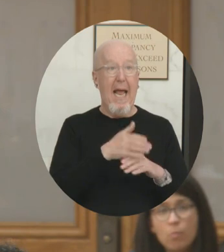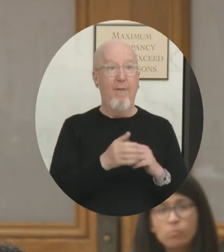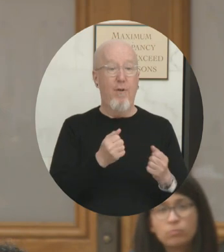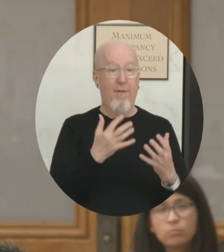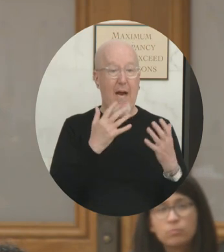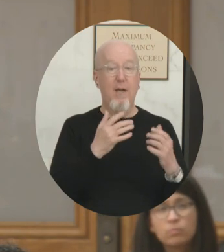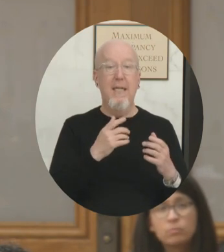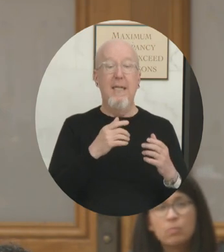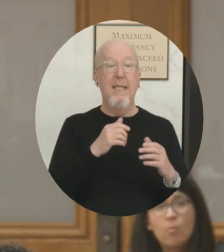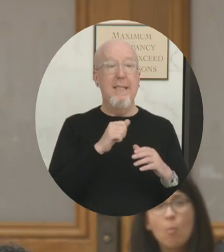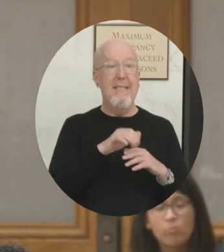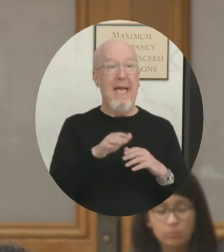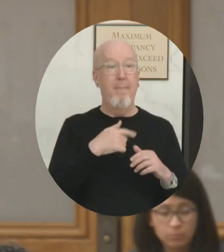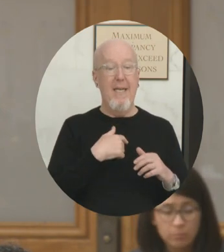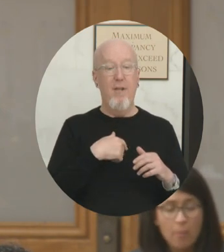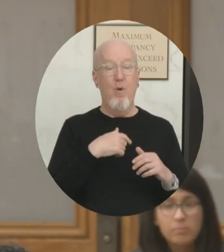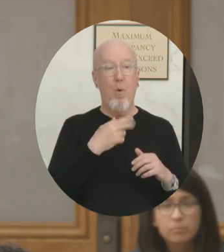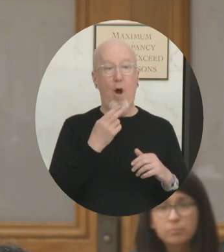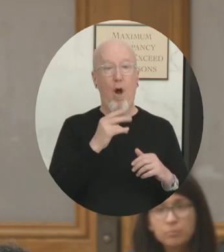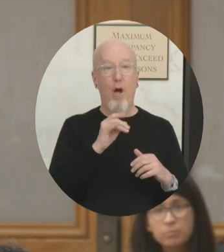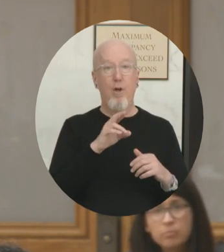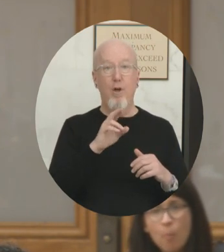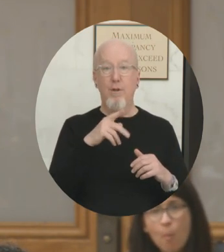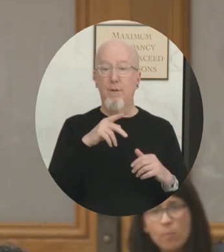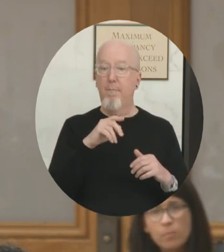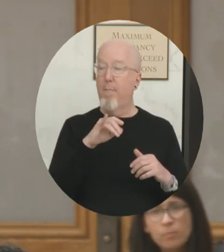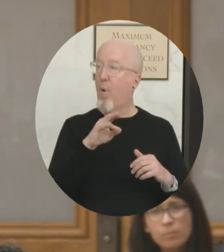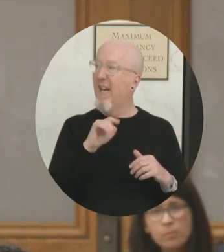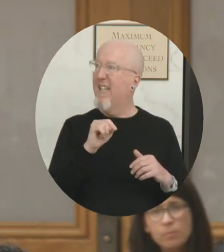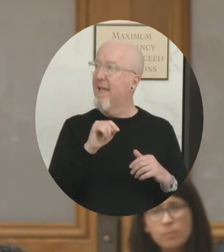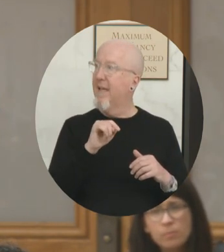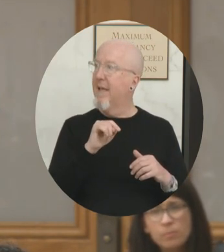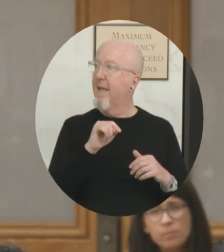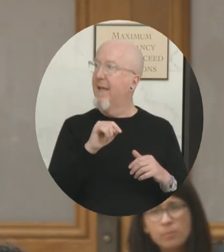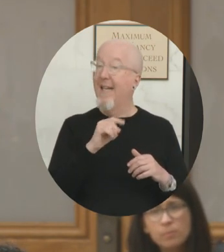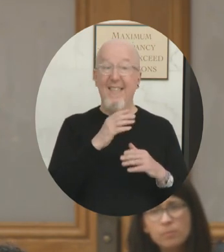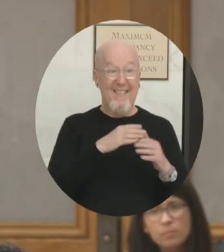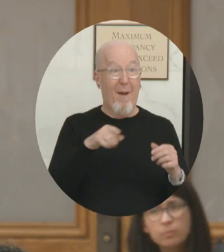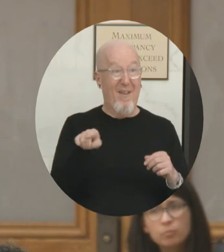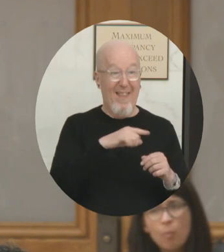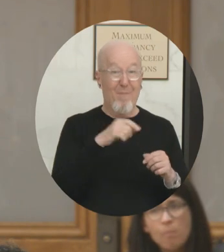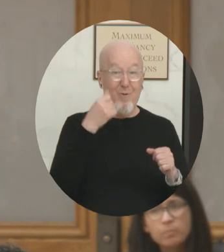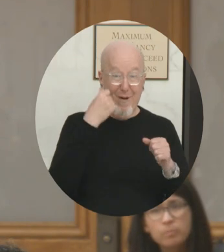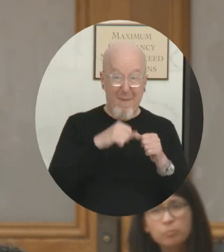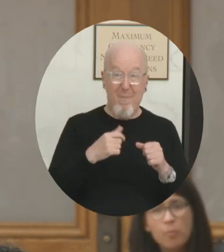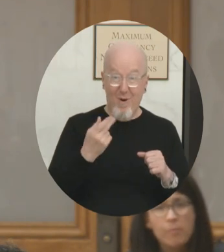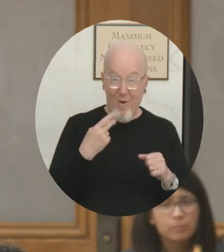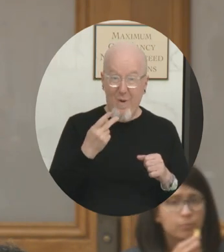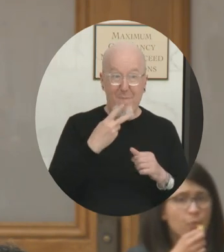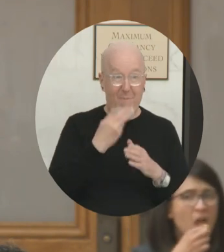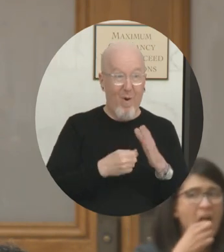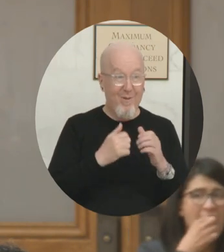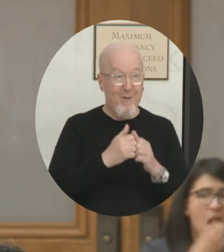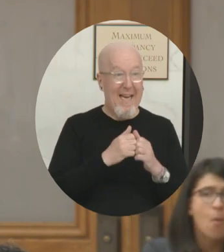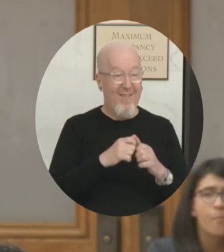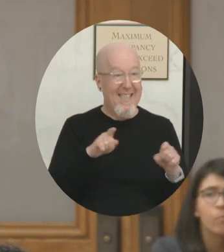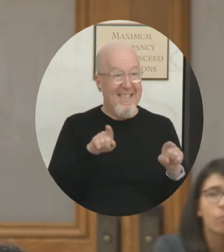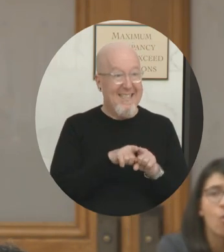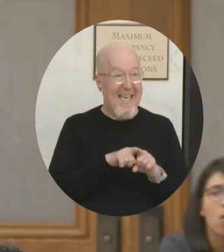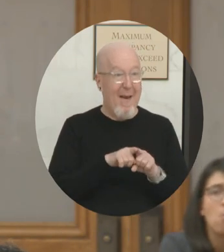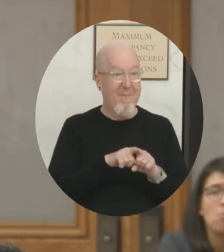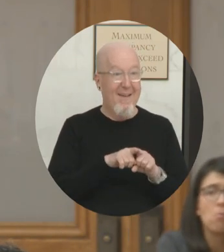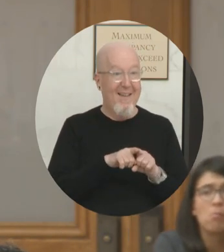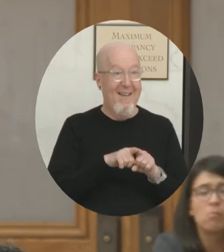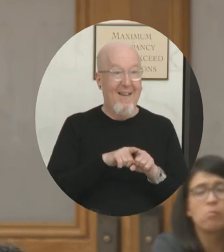Point, and I talk to them. And like some of the parents remember me from Boys Club, and now it's Boys and Girls